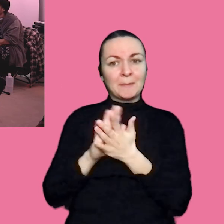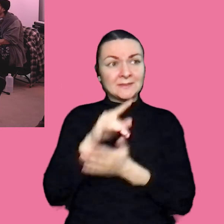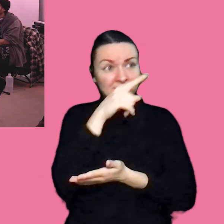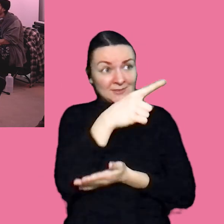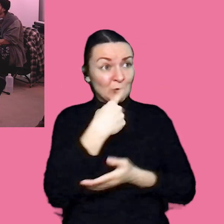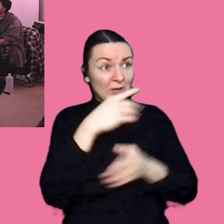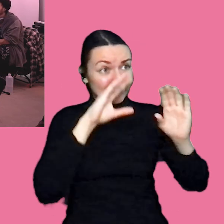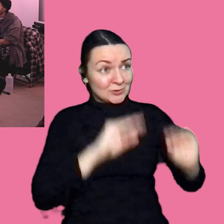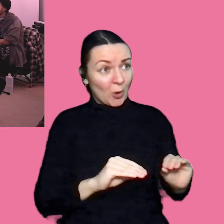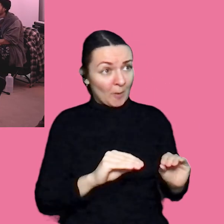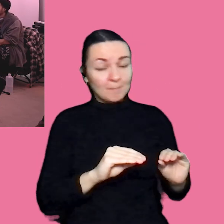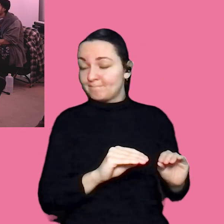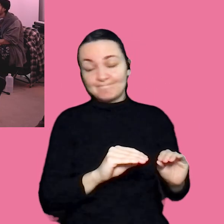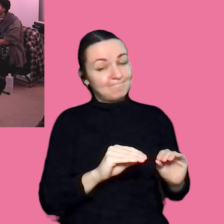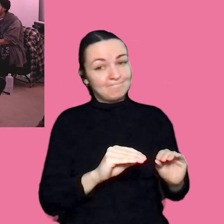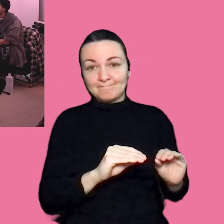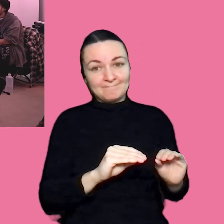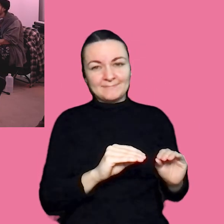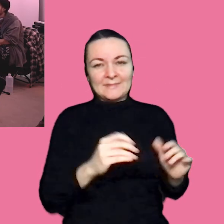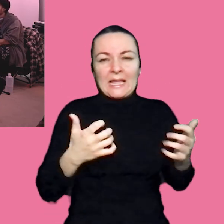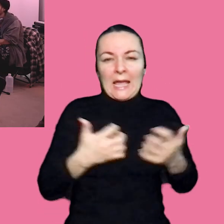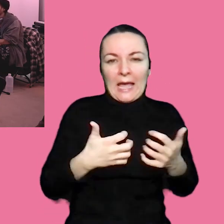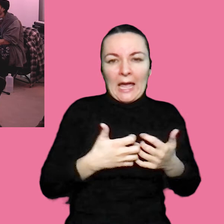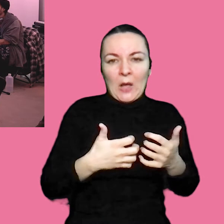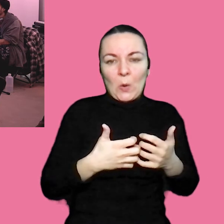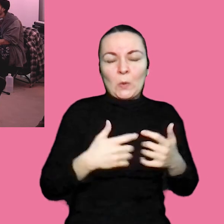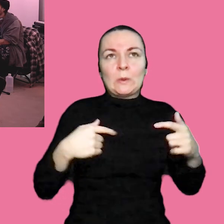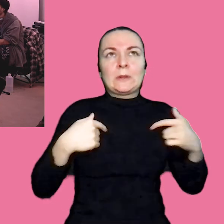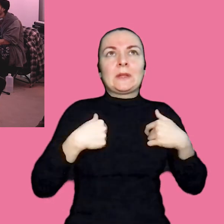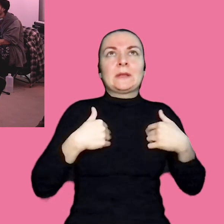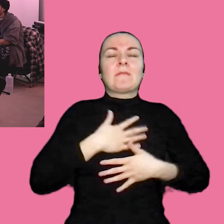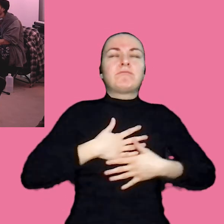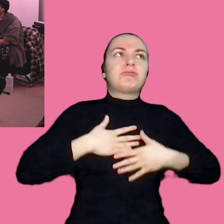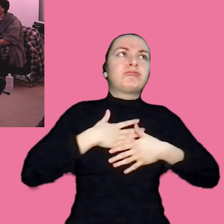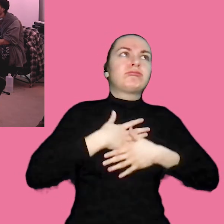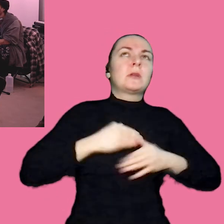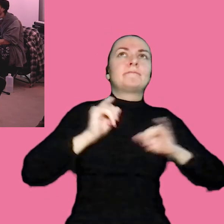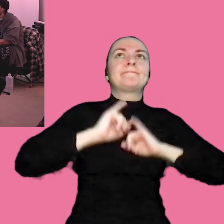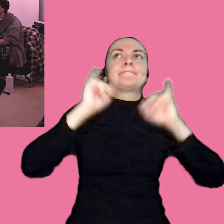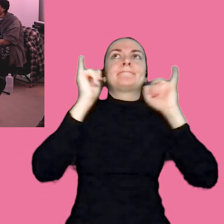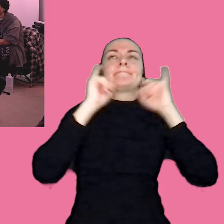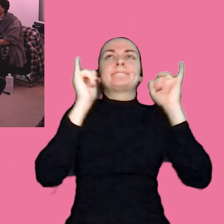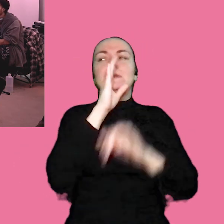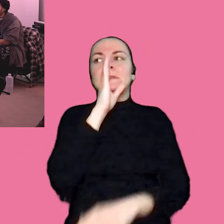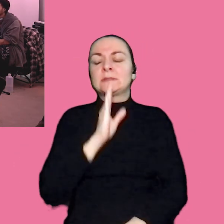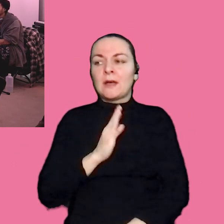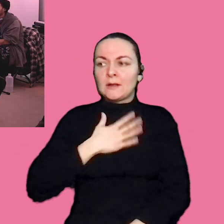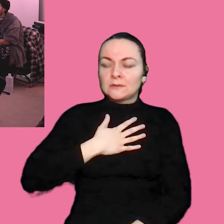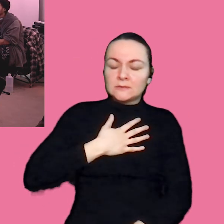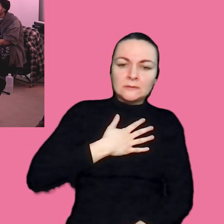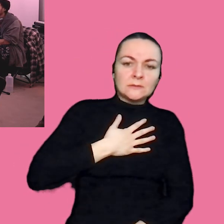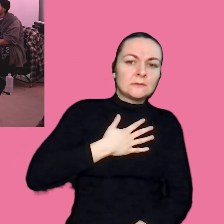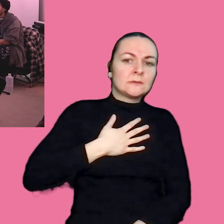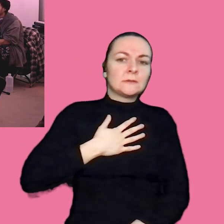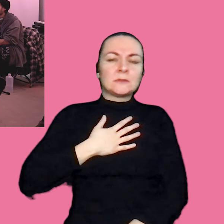can stop. Like, sort of, how do you keep that, like, not like doom or sort of sadness